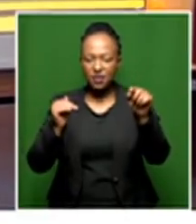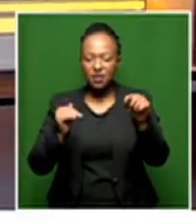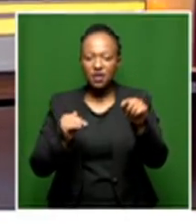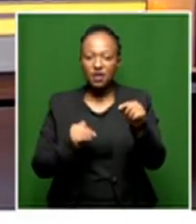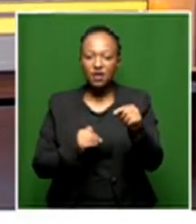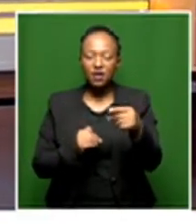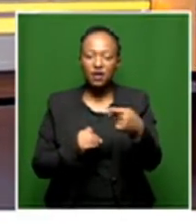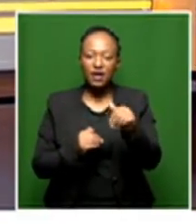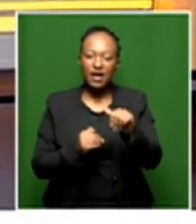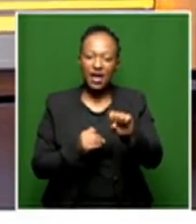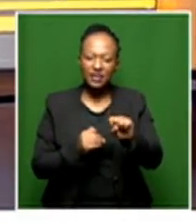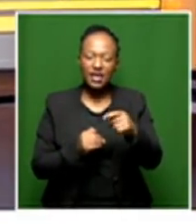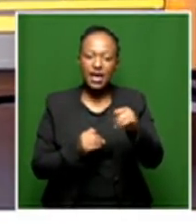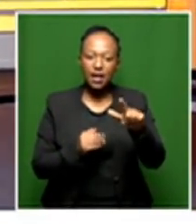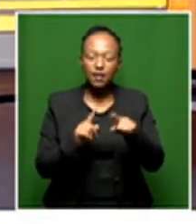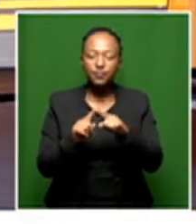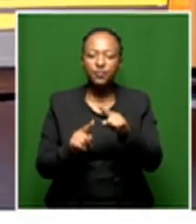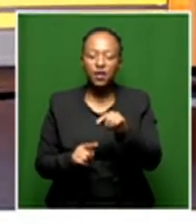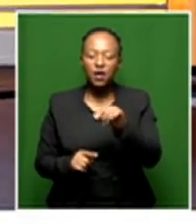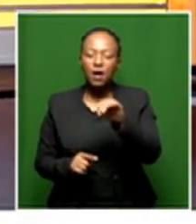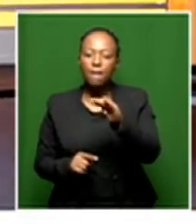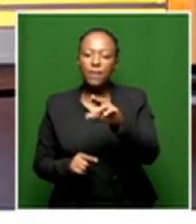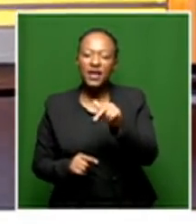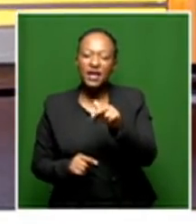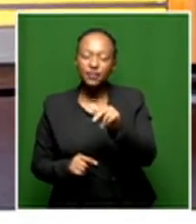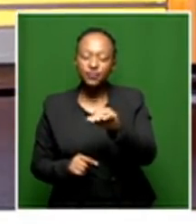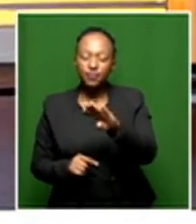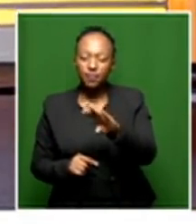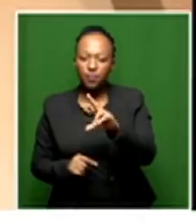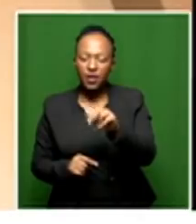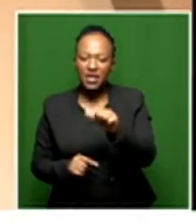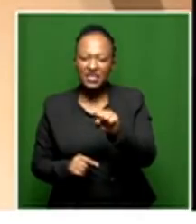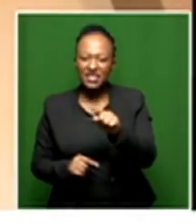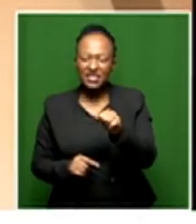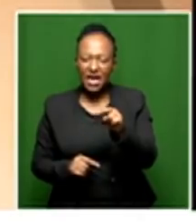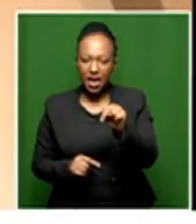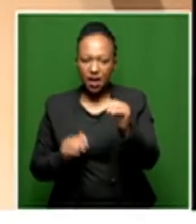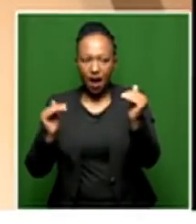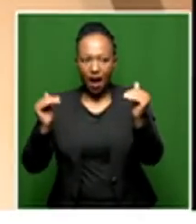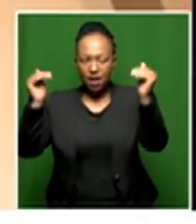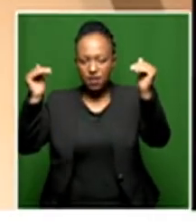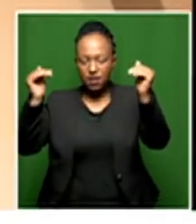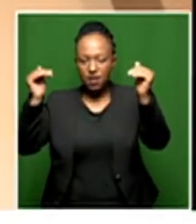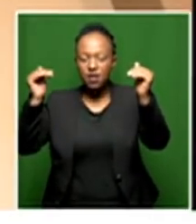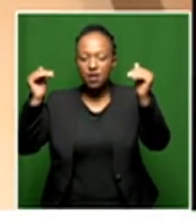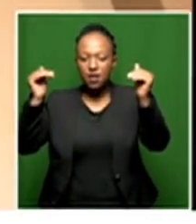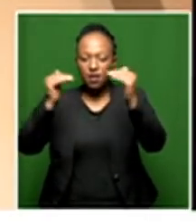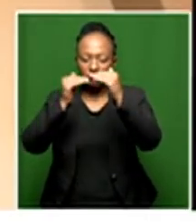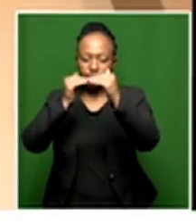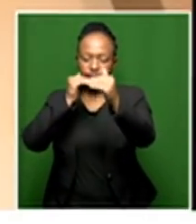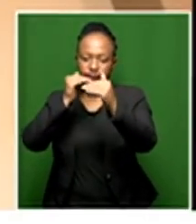Hill and Brixton. Those areas are situated at higher levels.